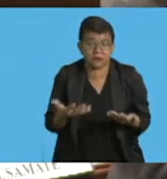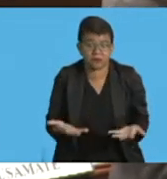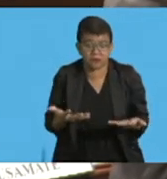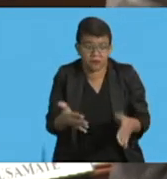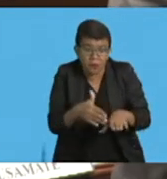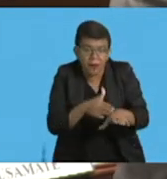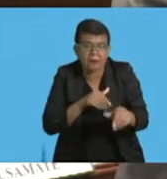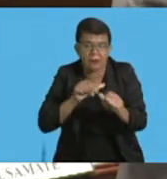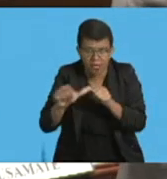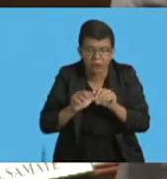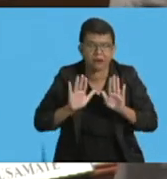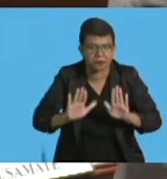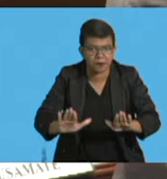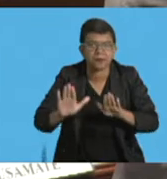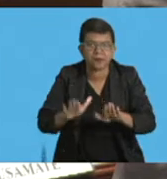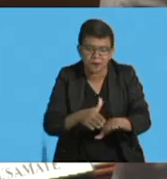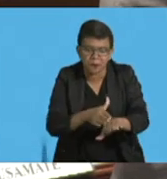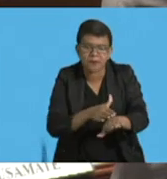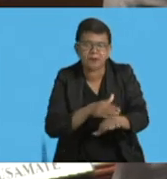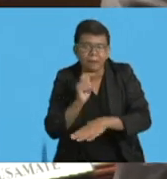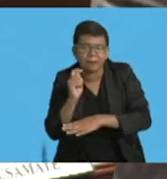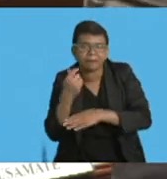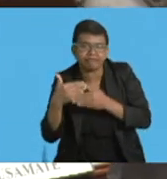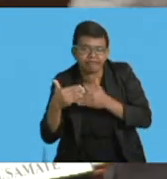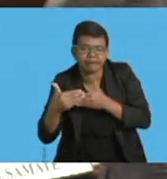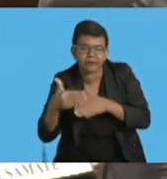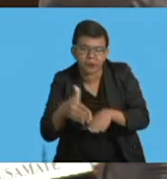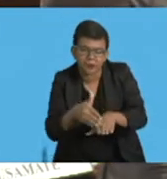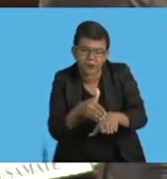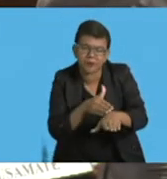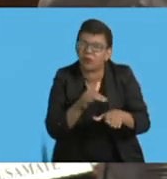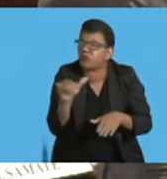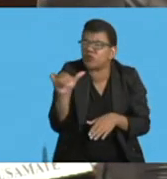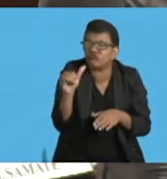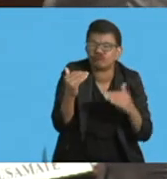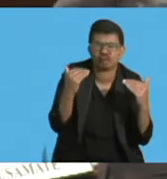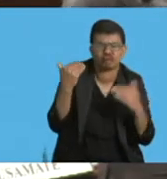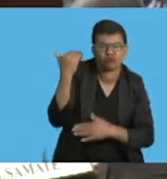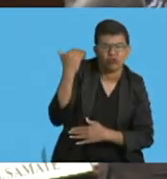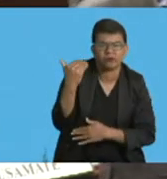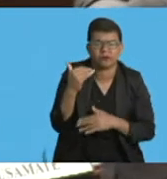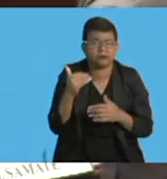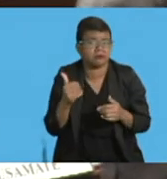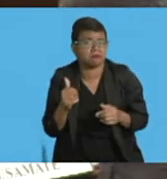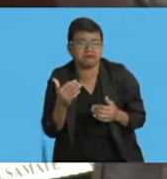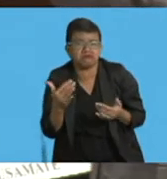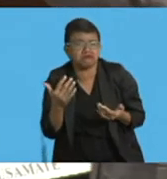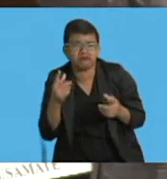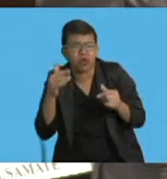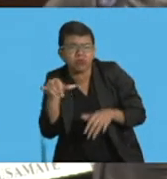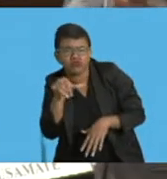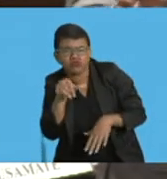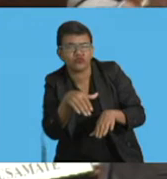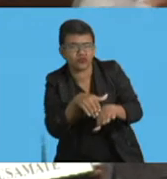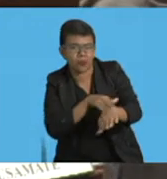yields. Eventually, the yields are pushed down so far that what you see, the bond curve actually will invert. In other words, it starts